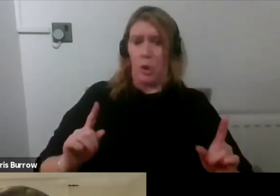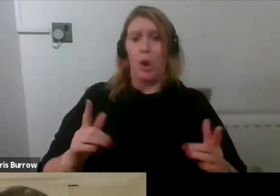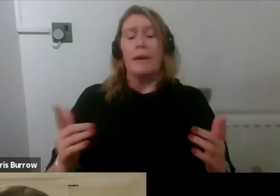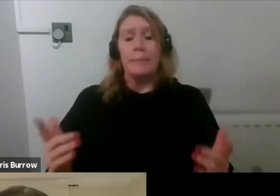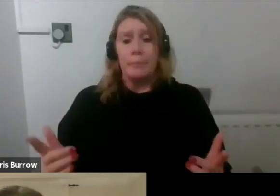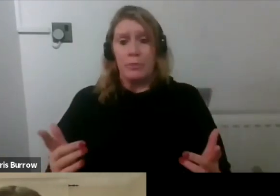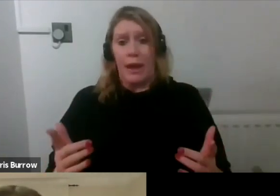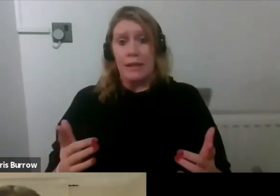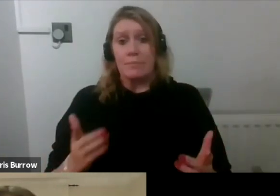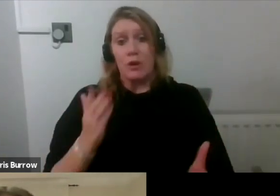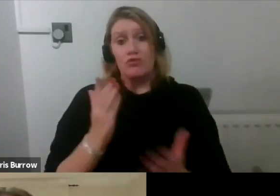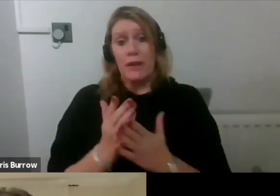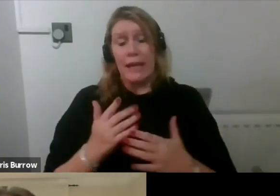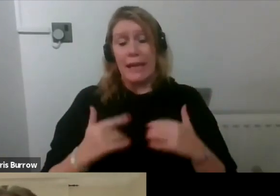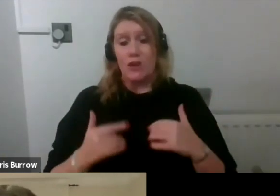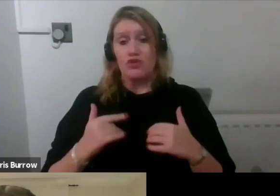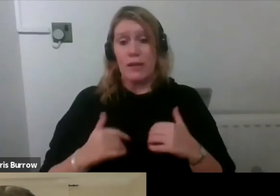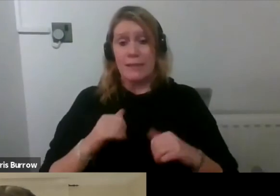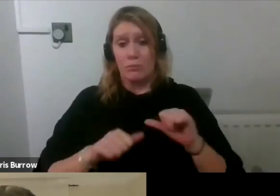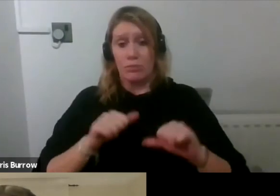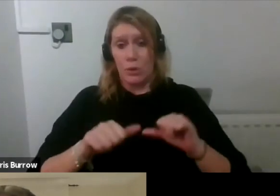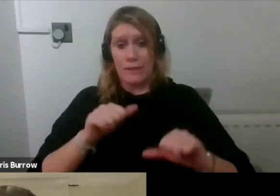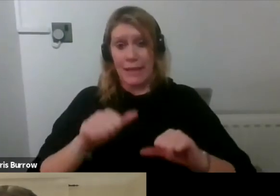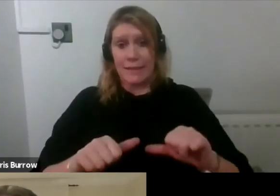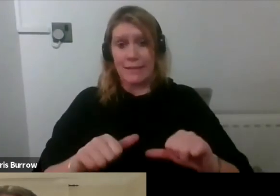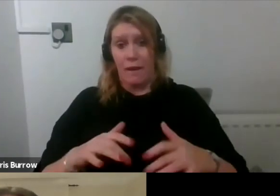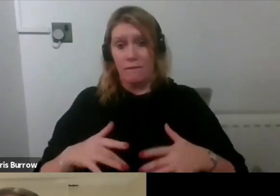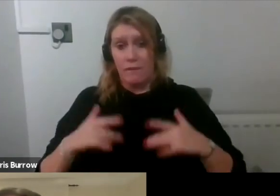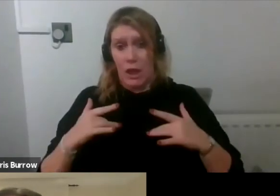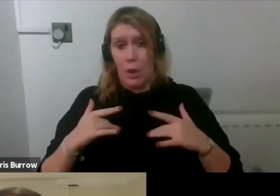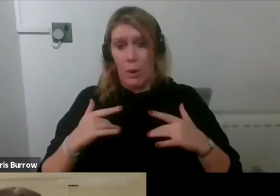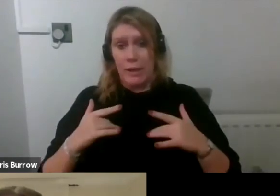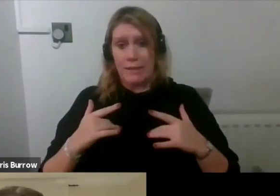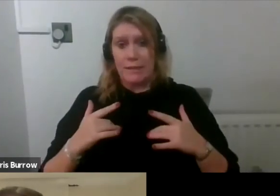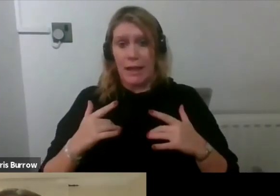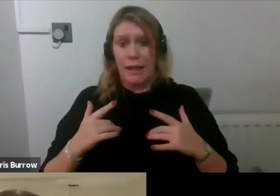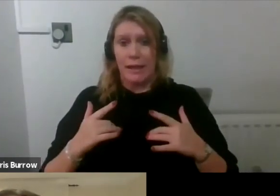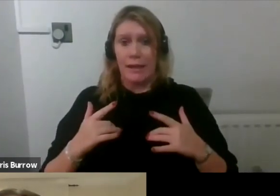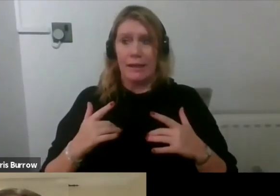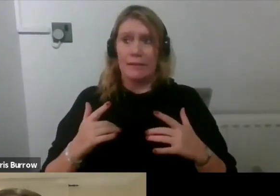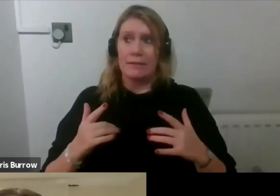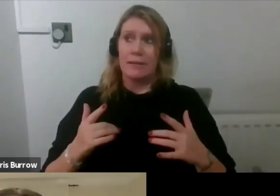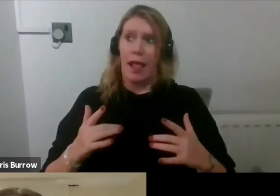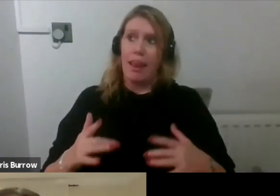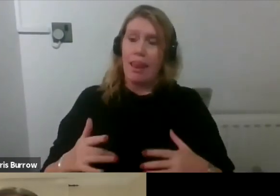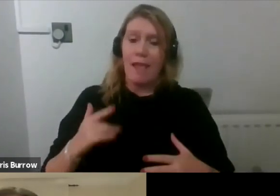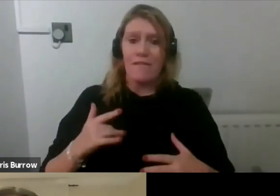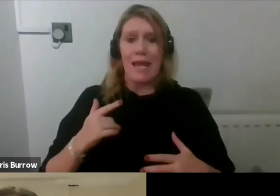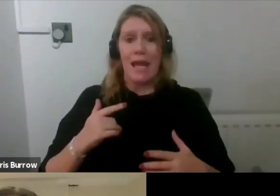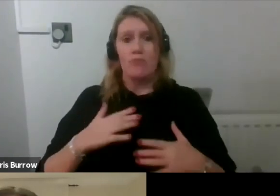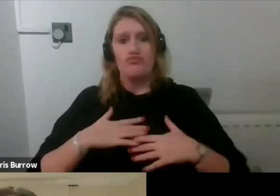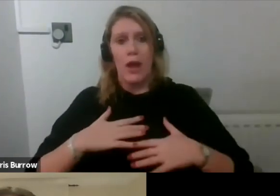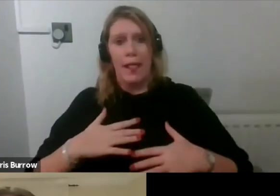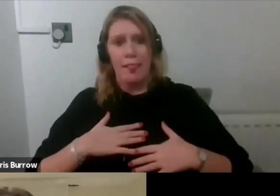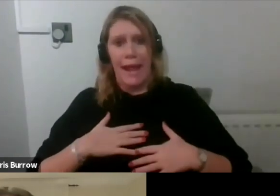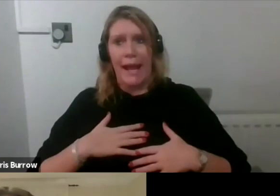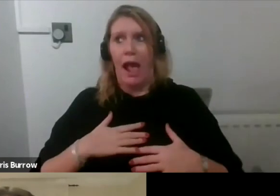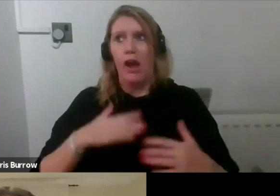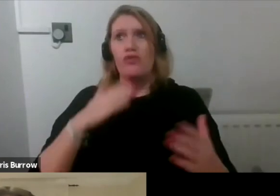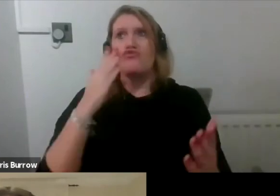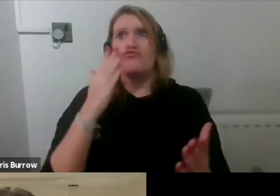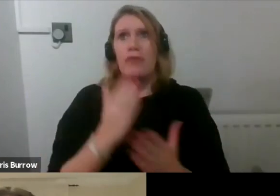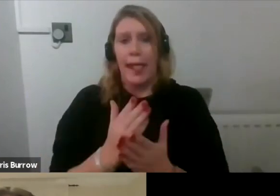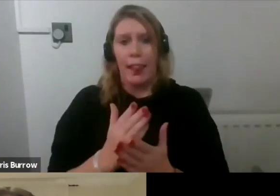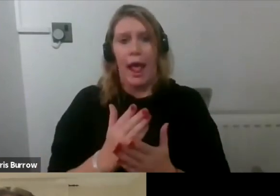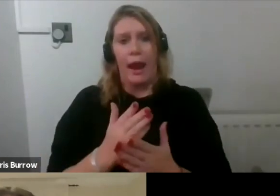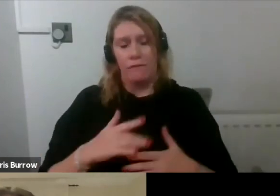interesting process. As always with this, I feel like it's a living and breathing thing, and talking about it is the most useful